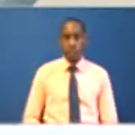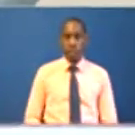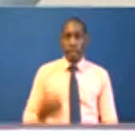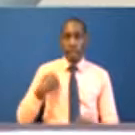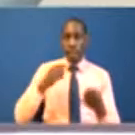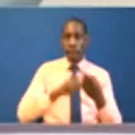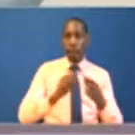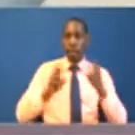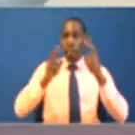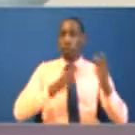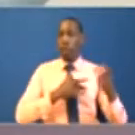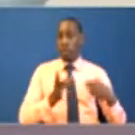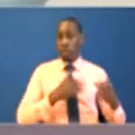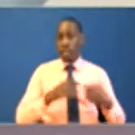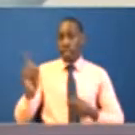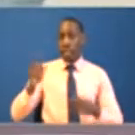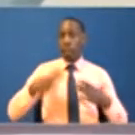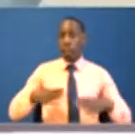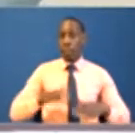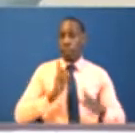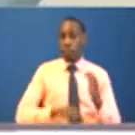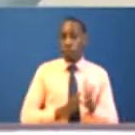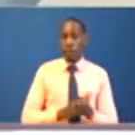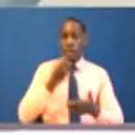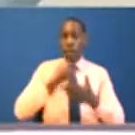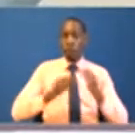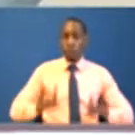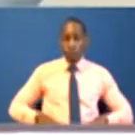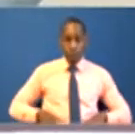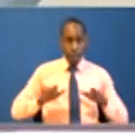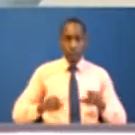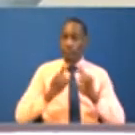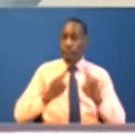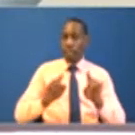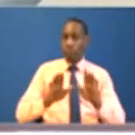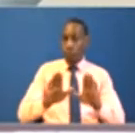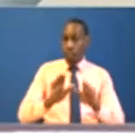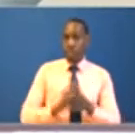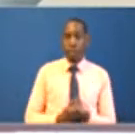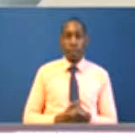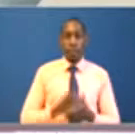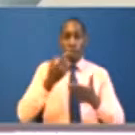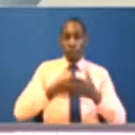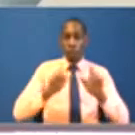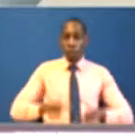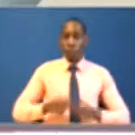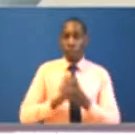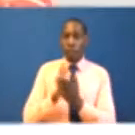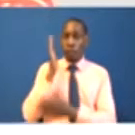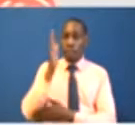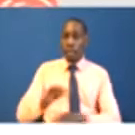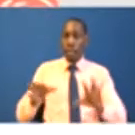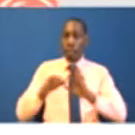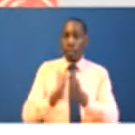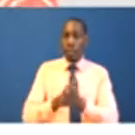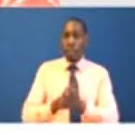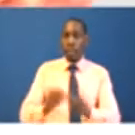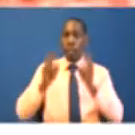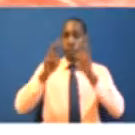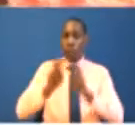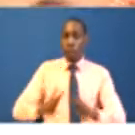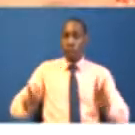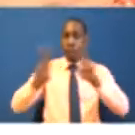number one issue of concern for nairobians is the cost of living cost of living but you see how that is actually directly related to the question of values and